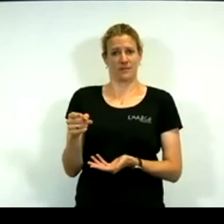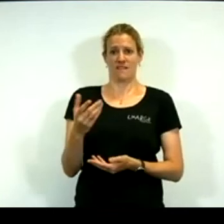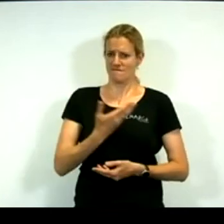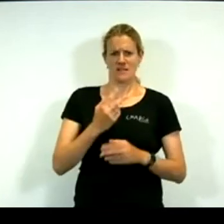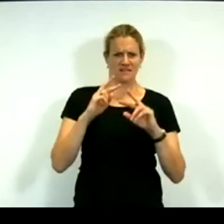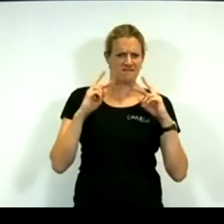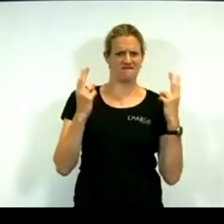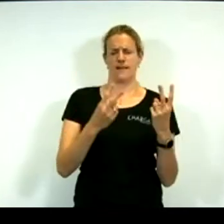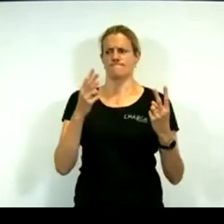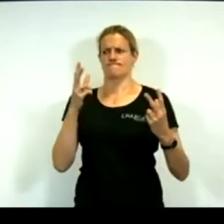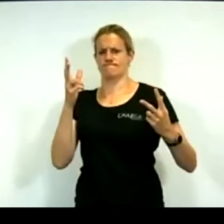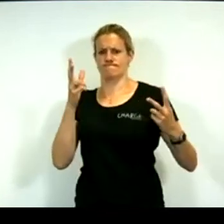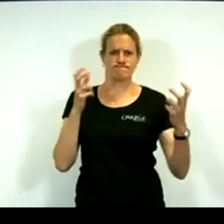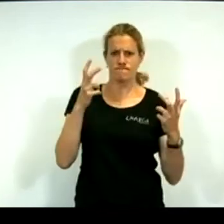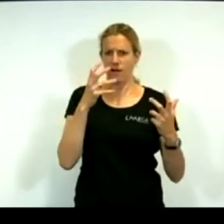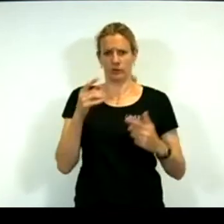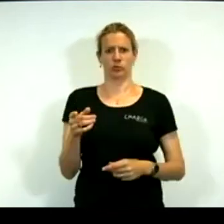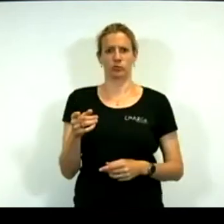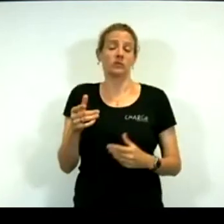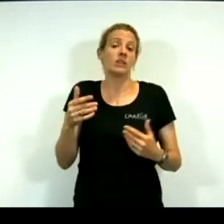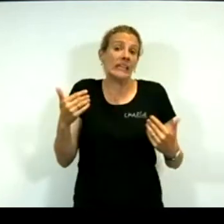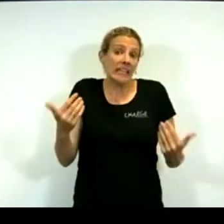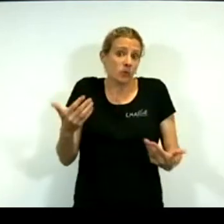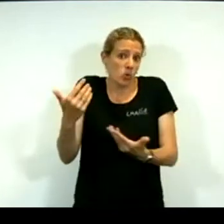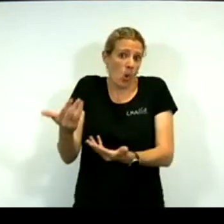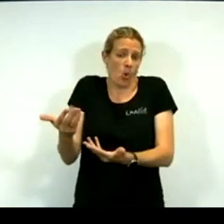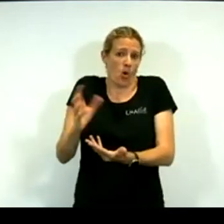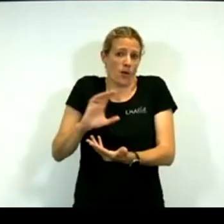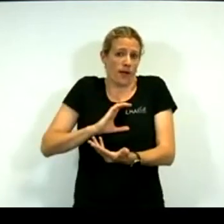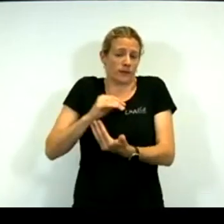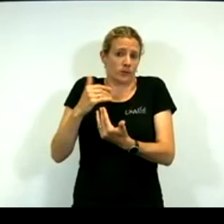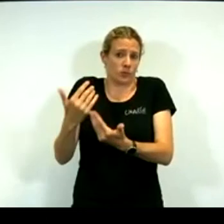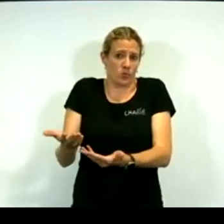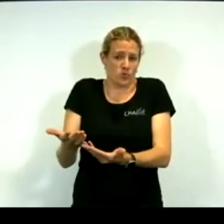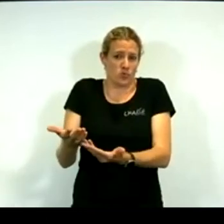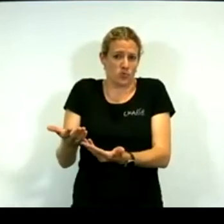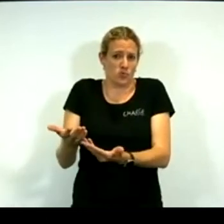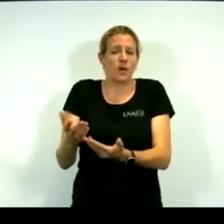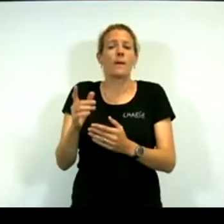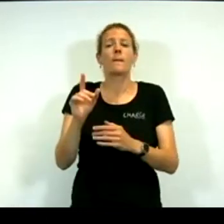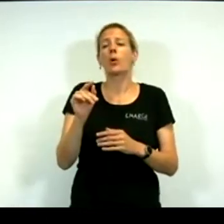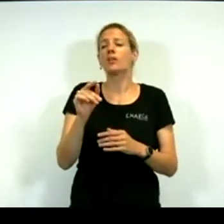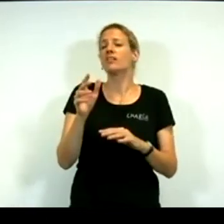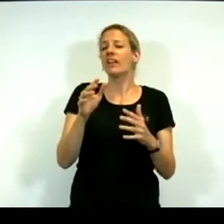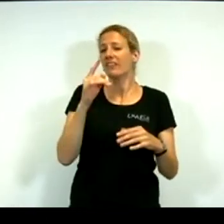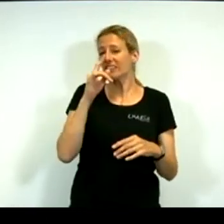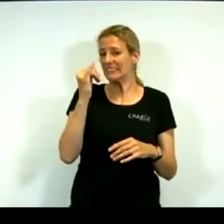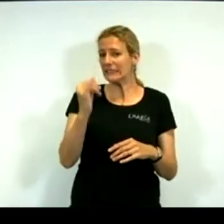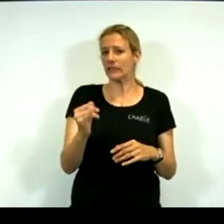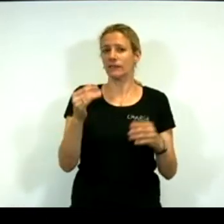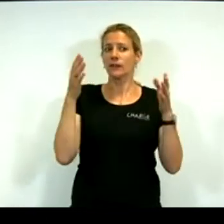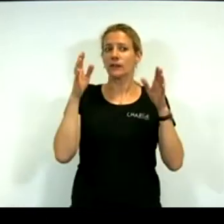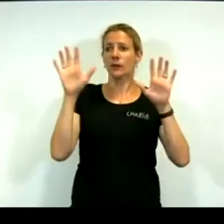vision. And if that child has lots of peripheral vision, they may well be able to